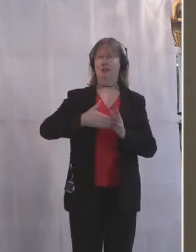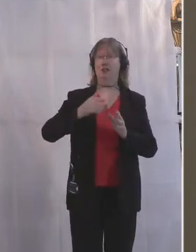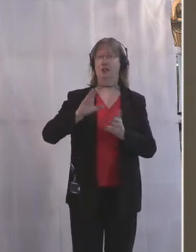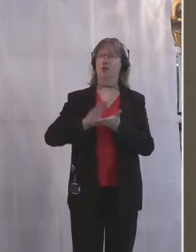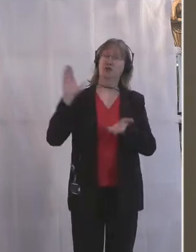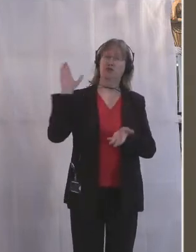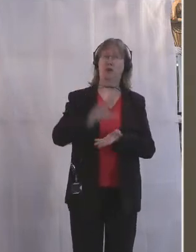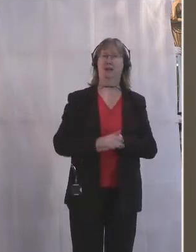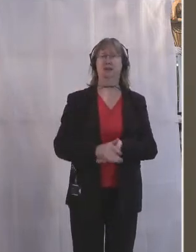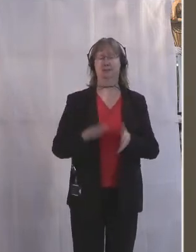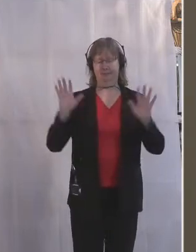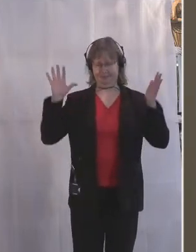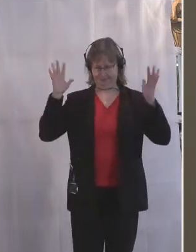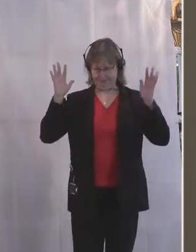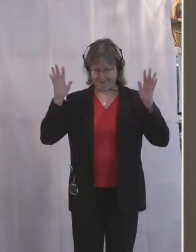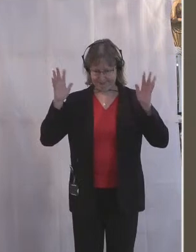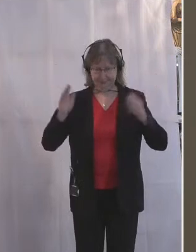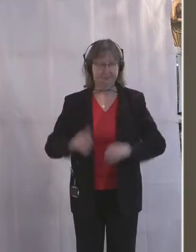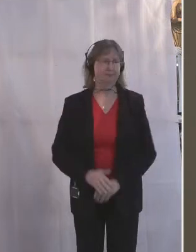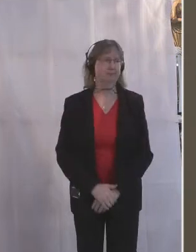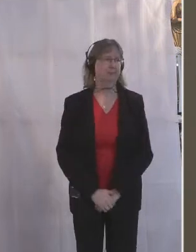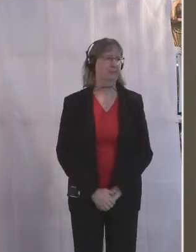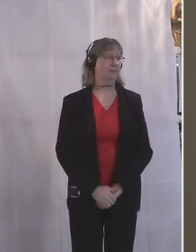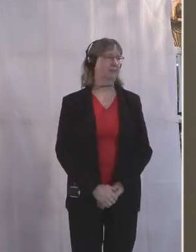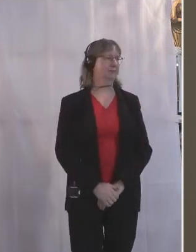yes, thank you, Innovate UK.